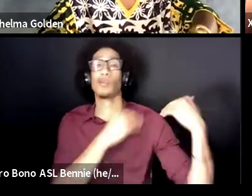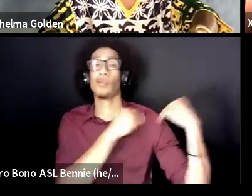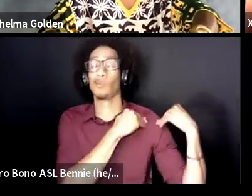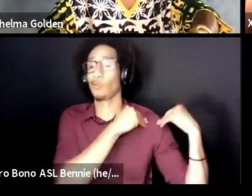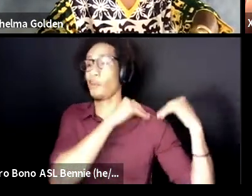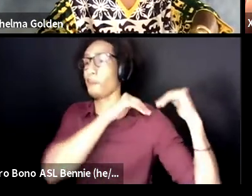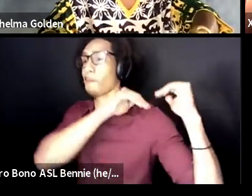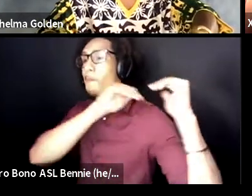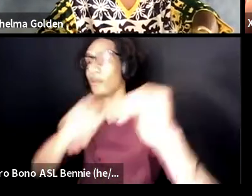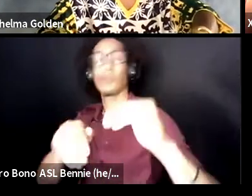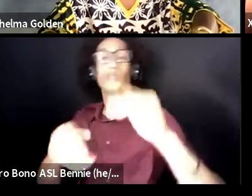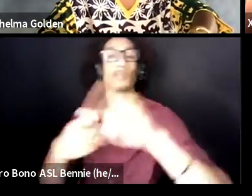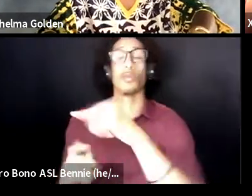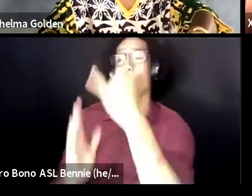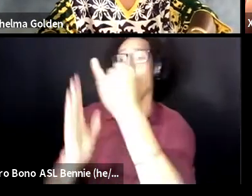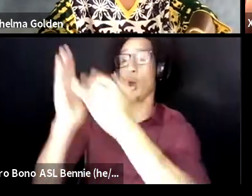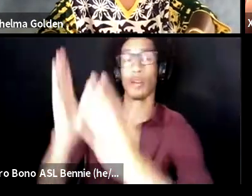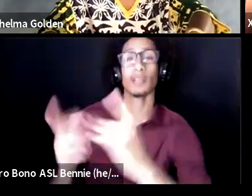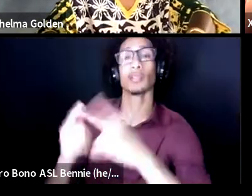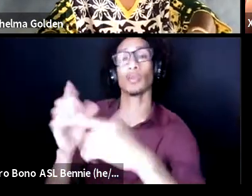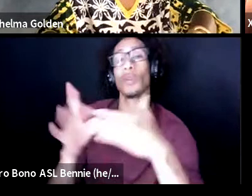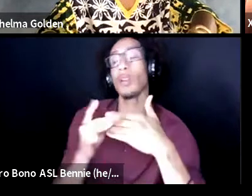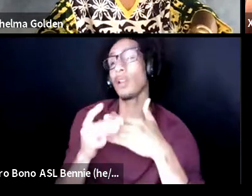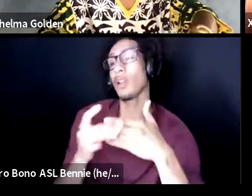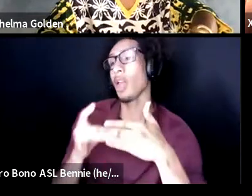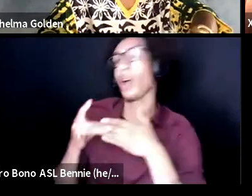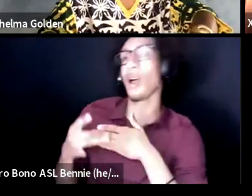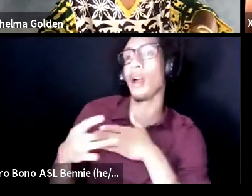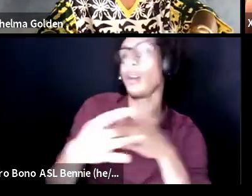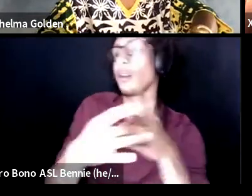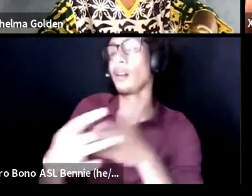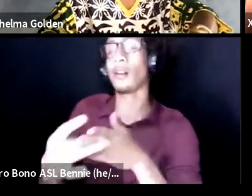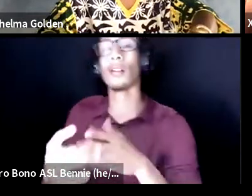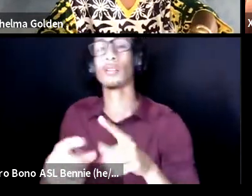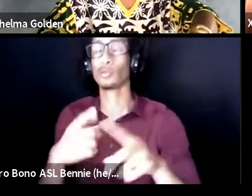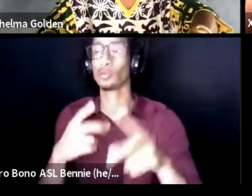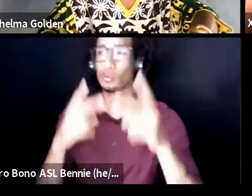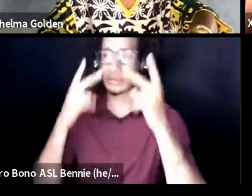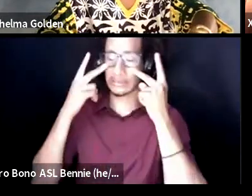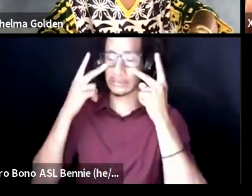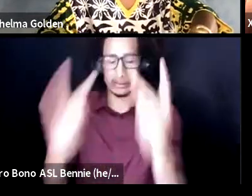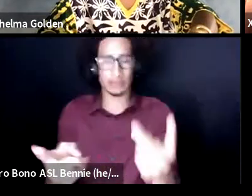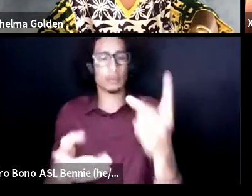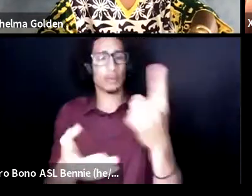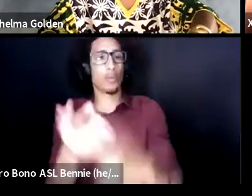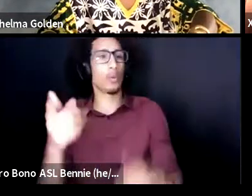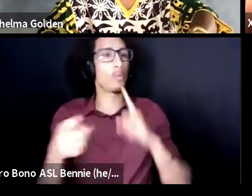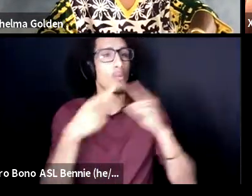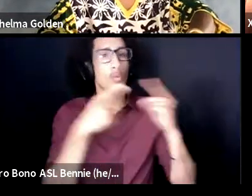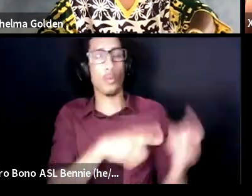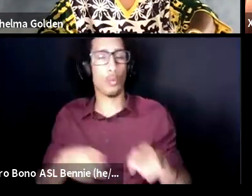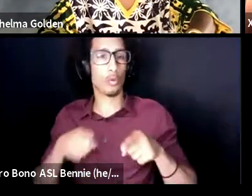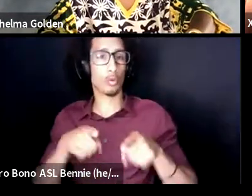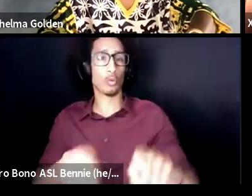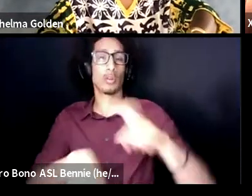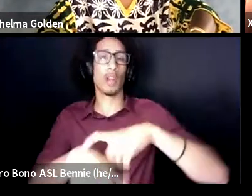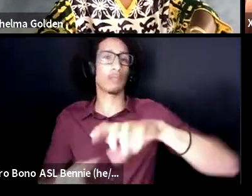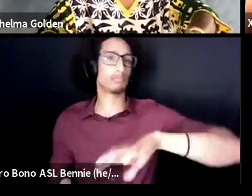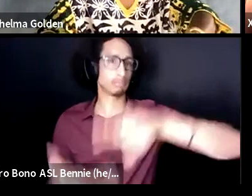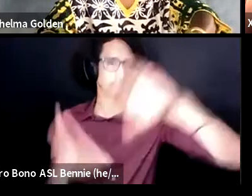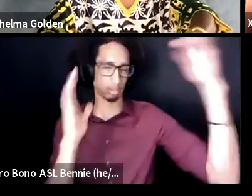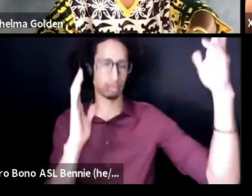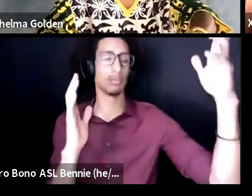through chaotic times, right? Mm-hmm. And to provide us with a way to really